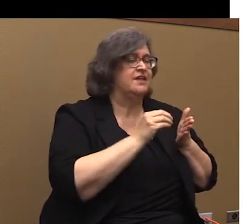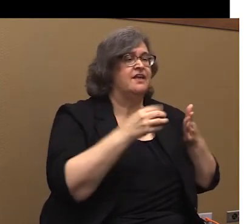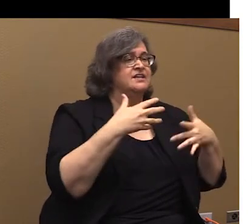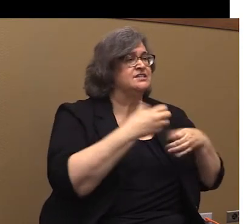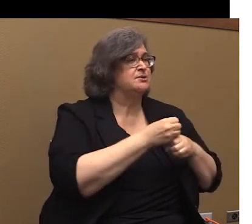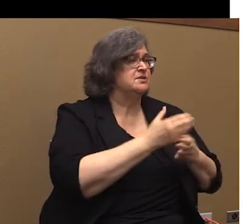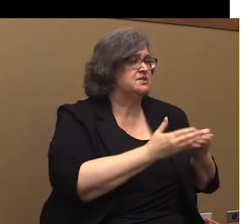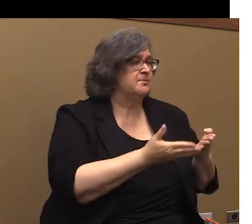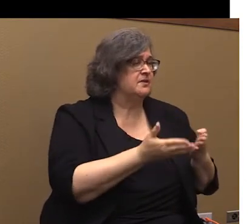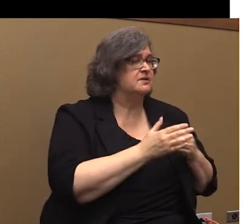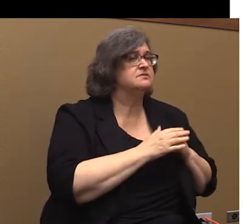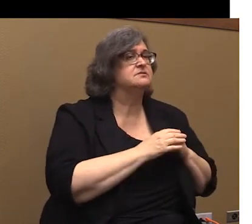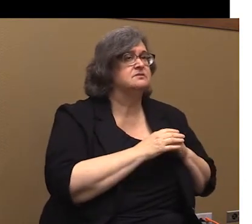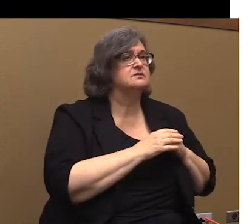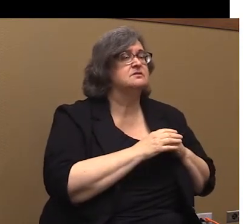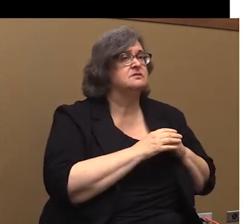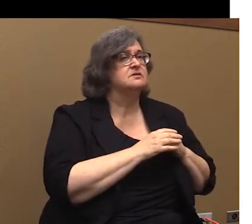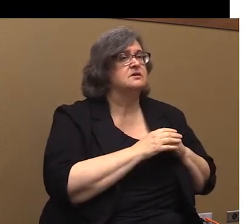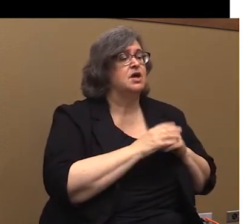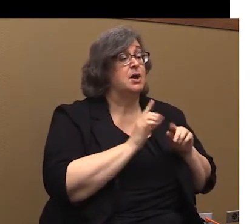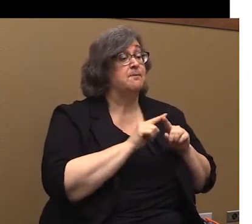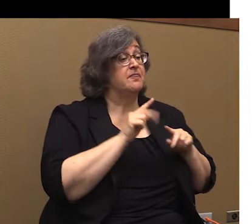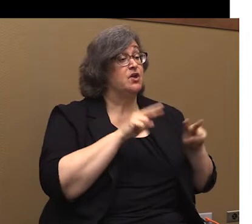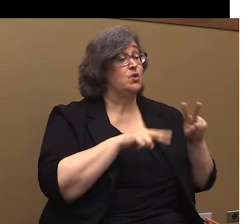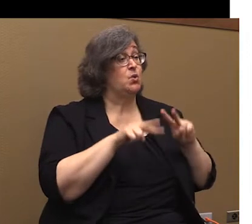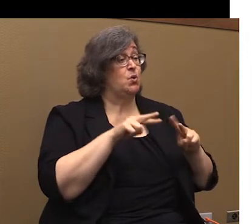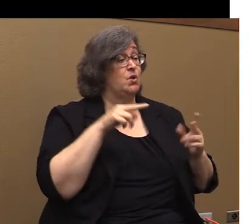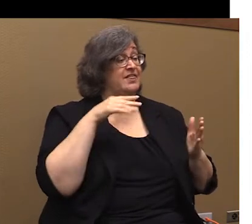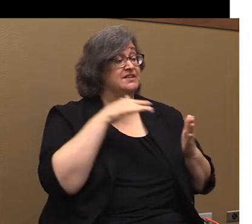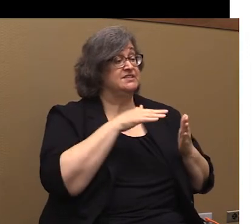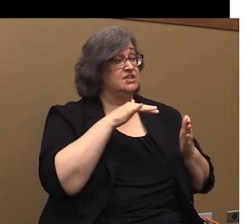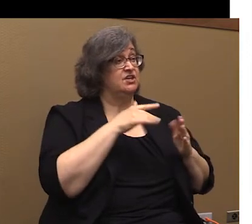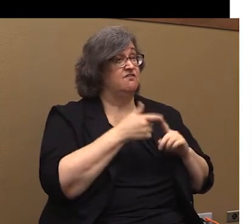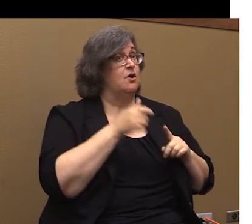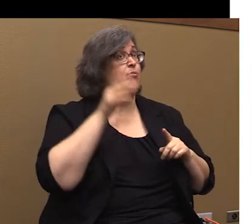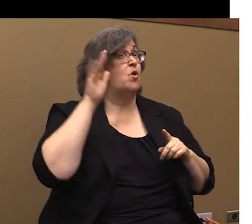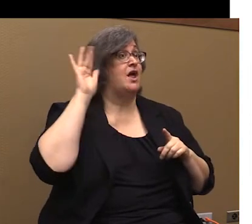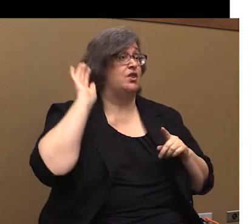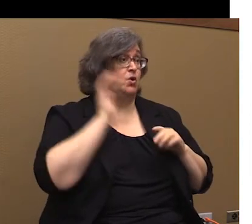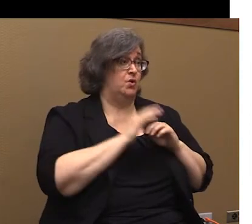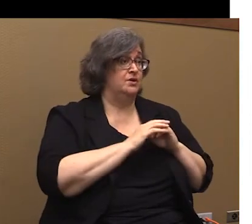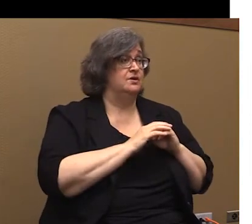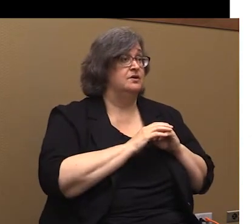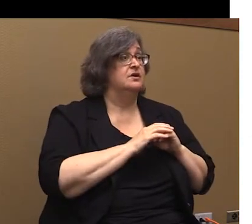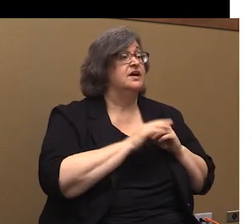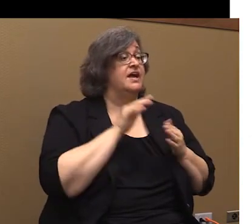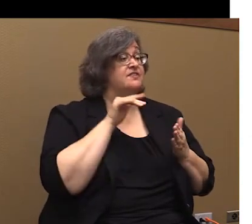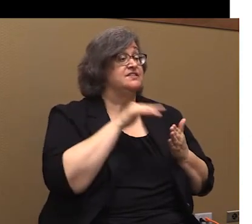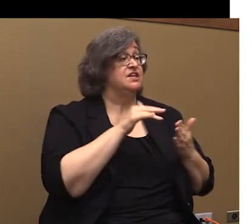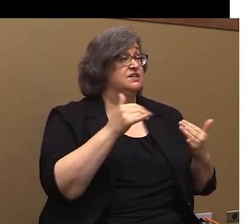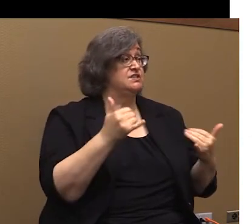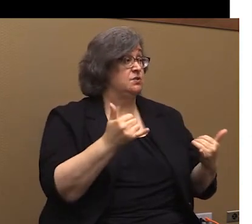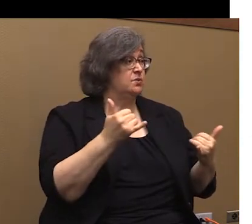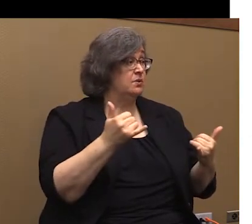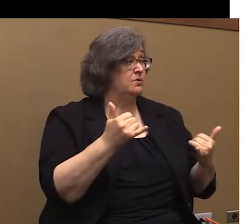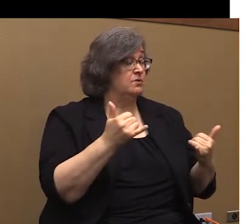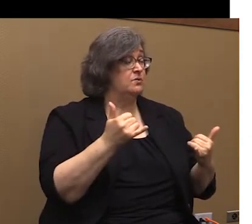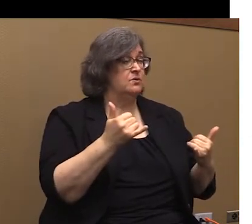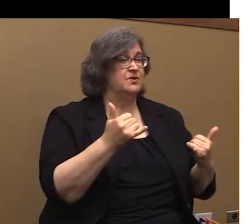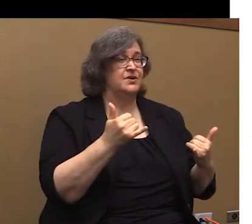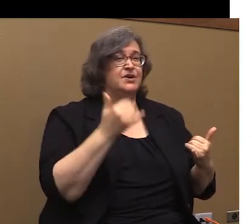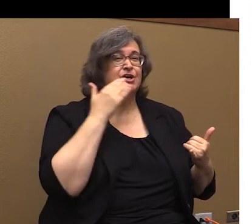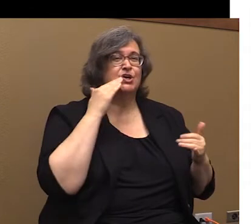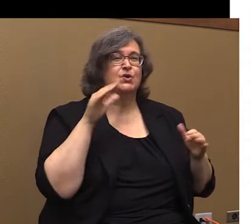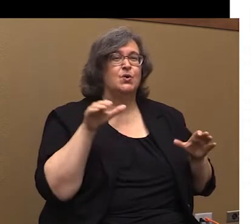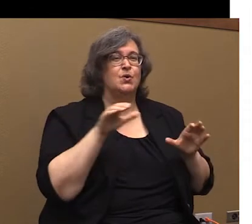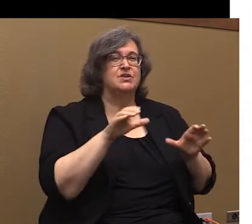Innovative Research. And they summarized some different things, but that they looked at the studies from a while ago and